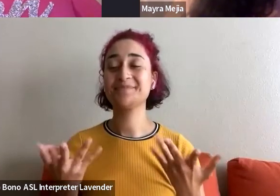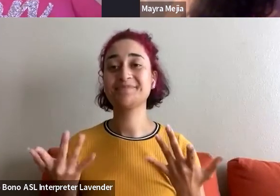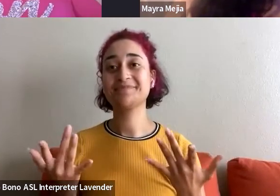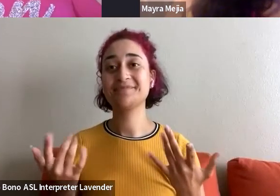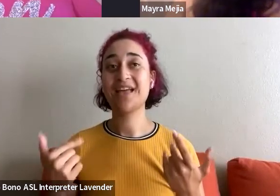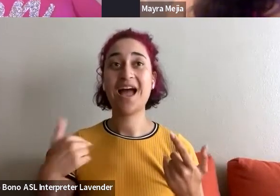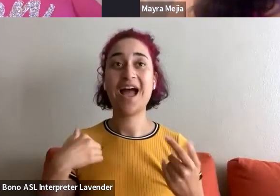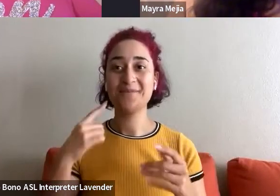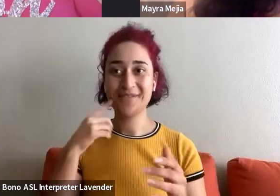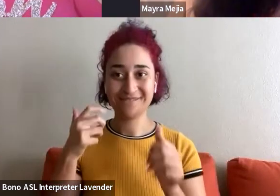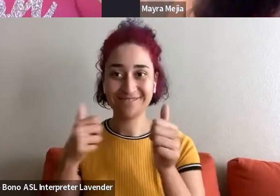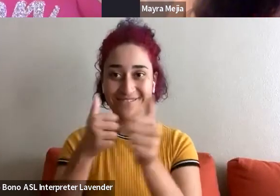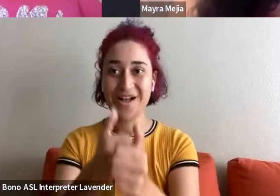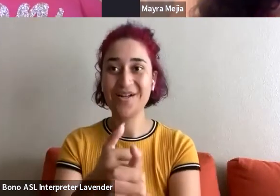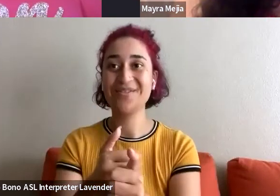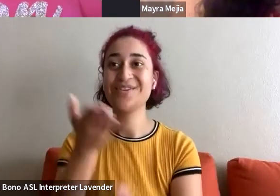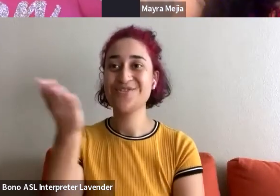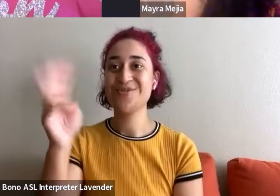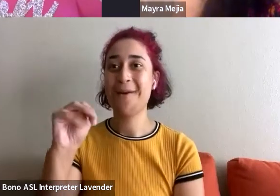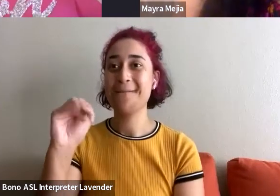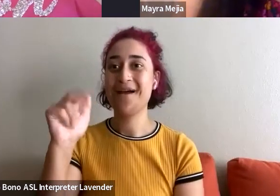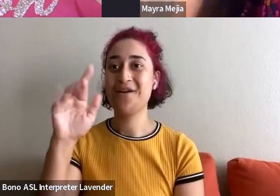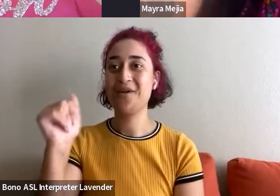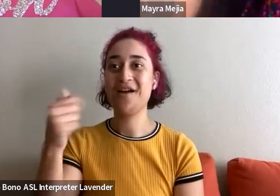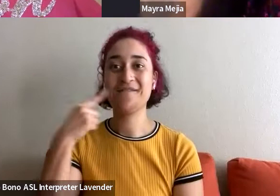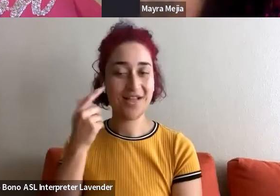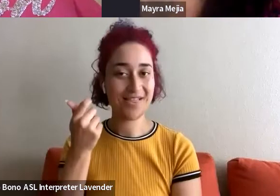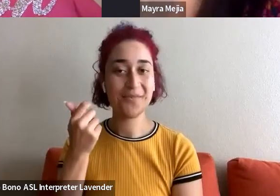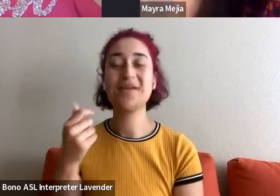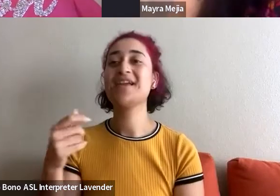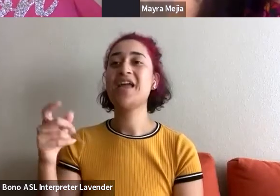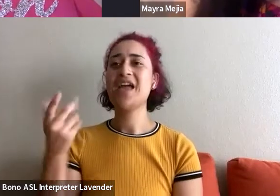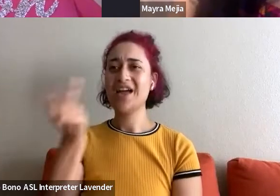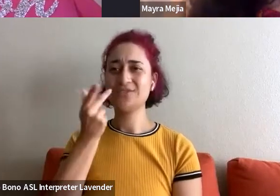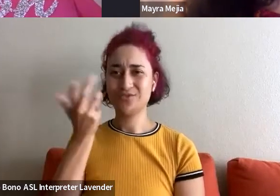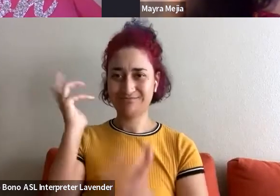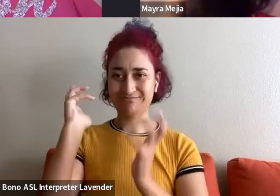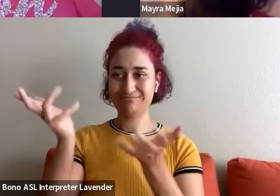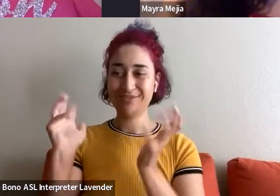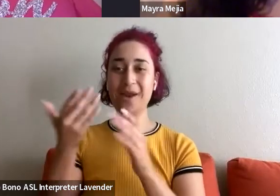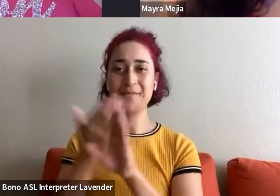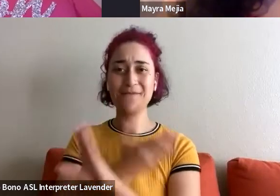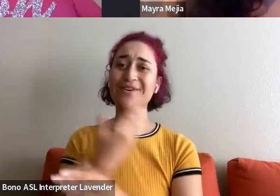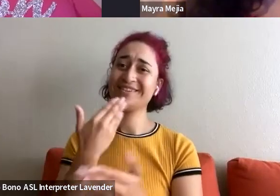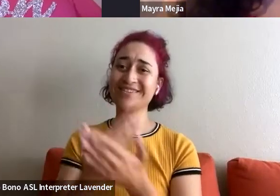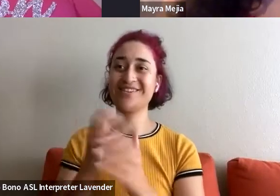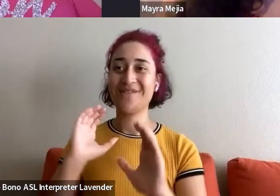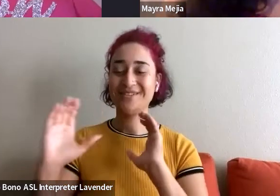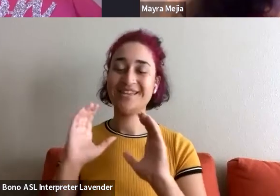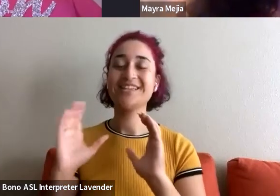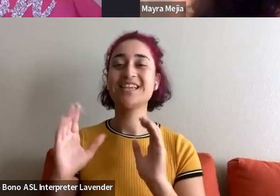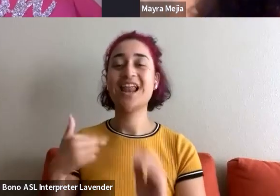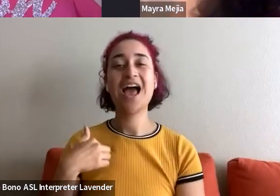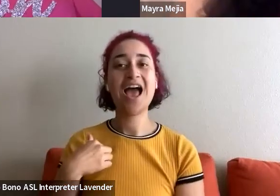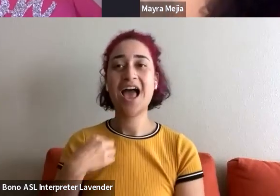I've been following you for a minute and we've chatted before. Great conversation. I